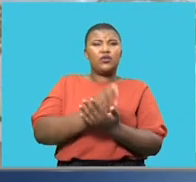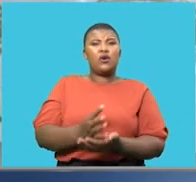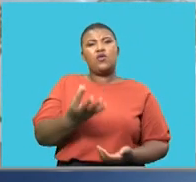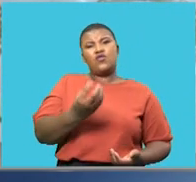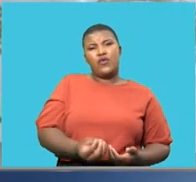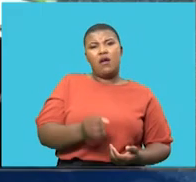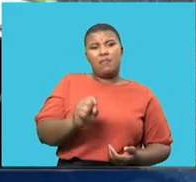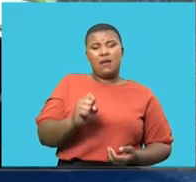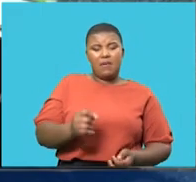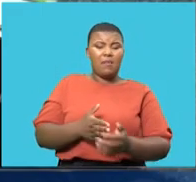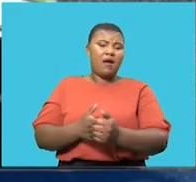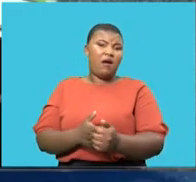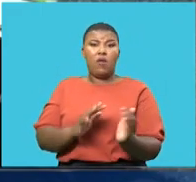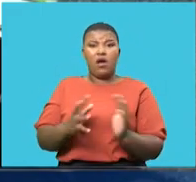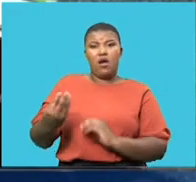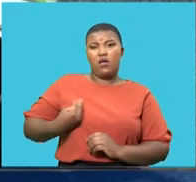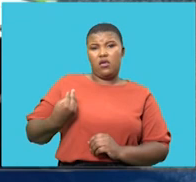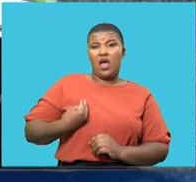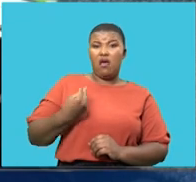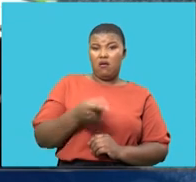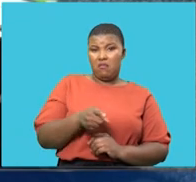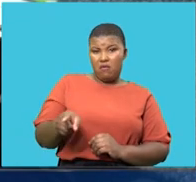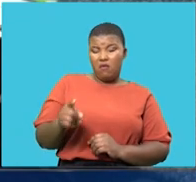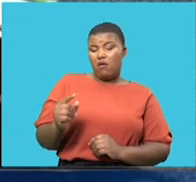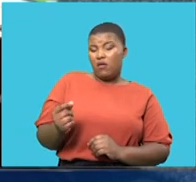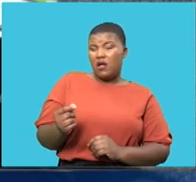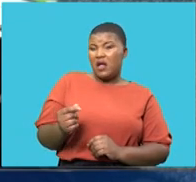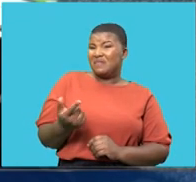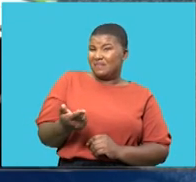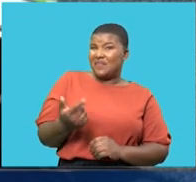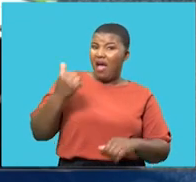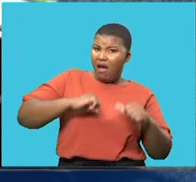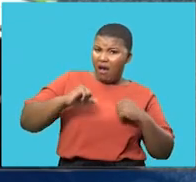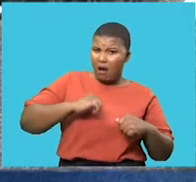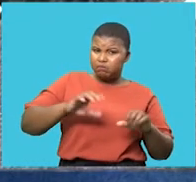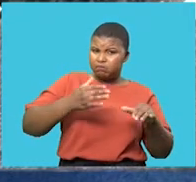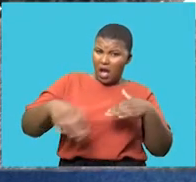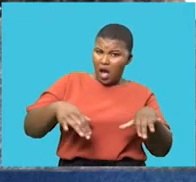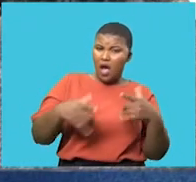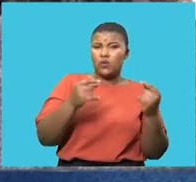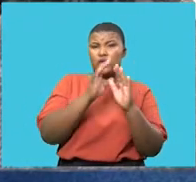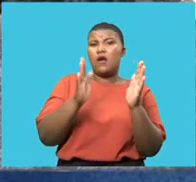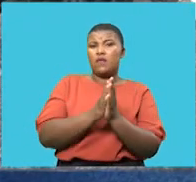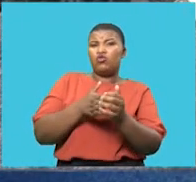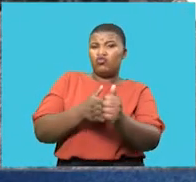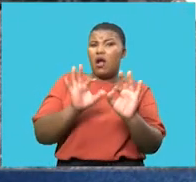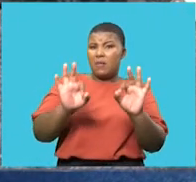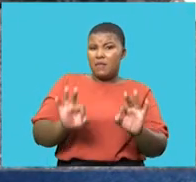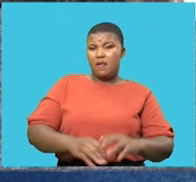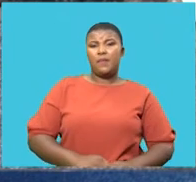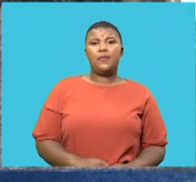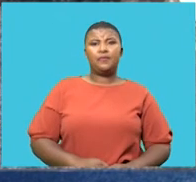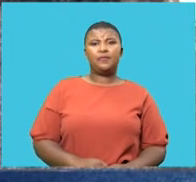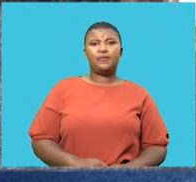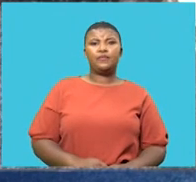the direction of the young youth that is very, very active is directed in the right direction. We are here